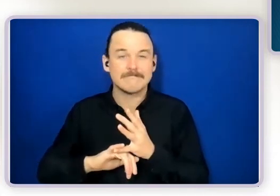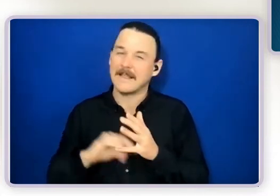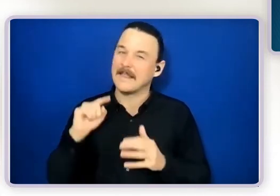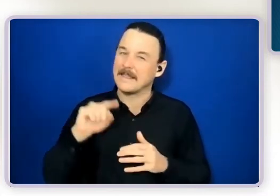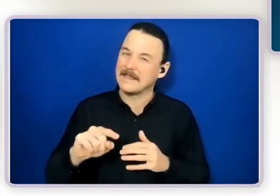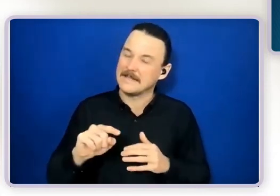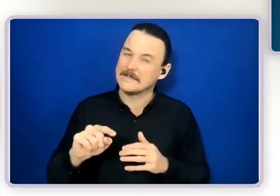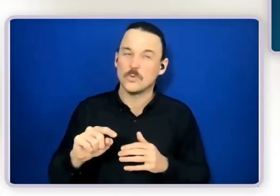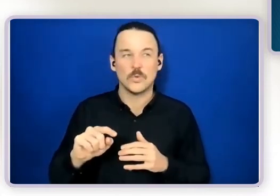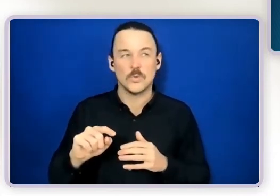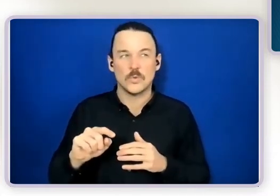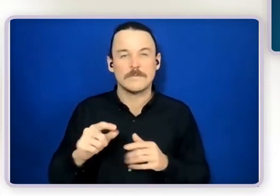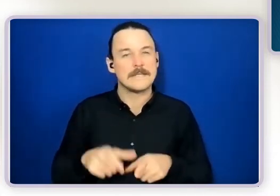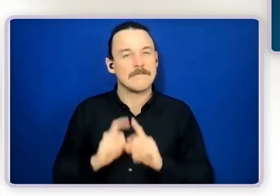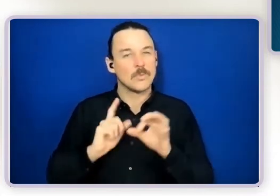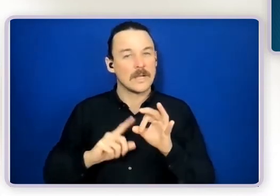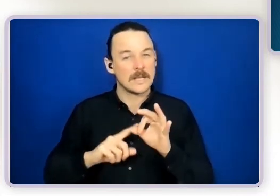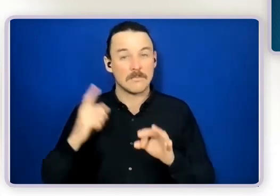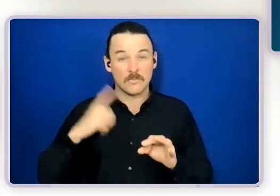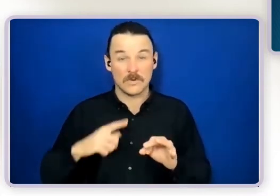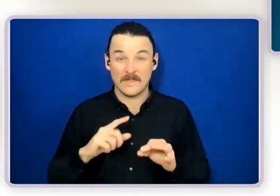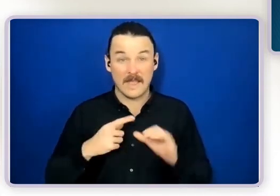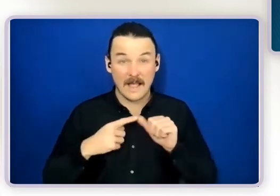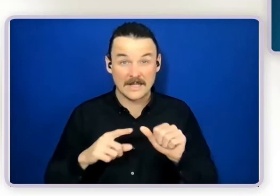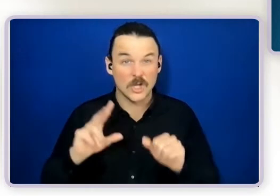is no as well. And